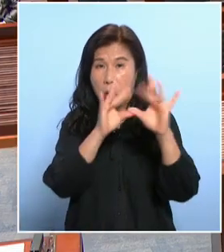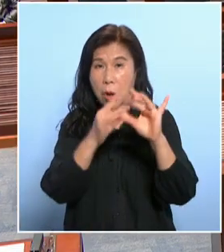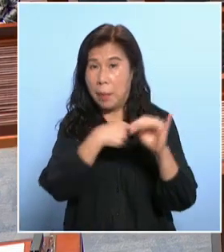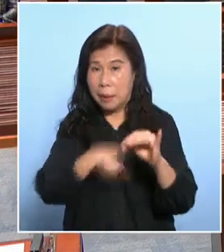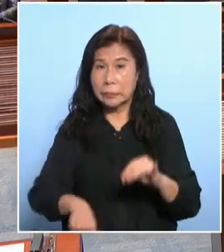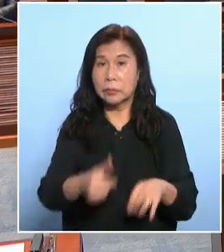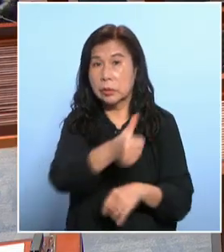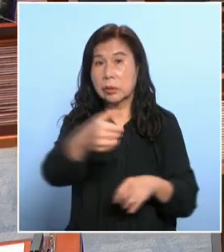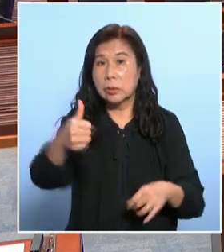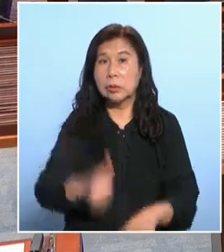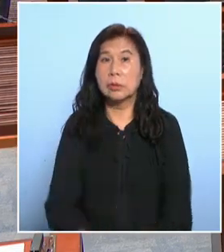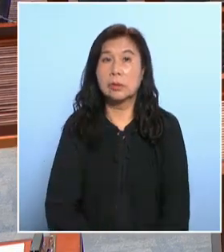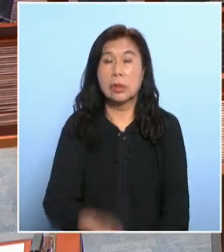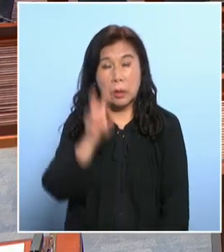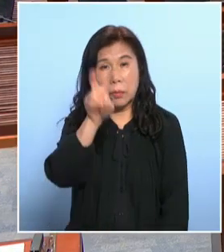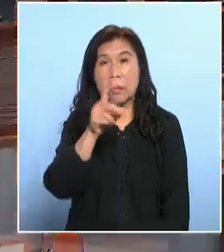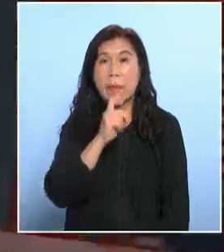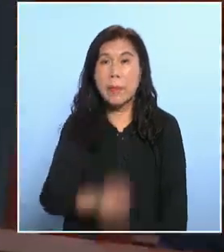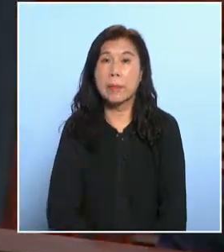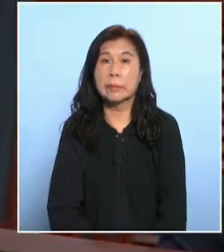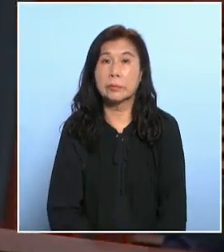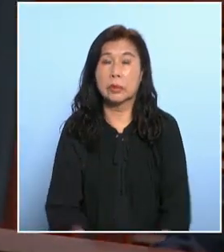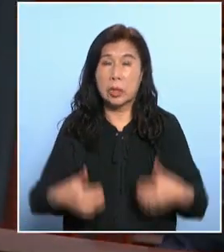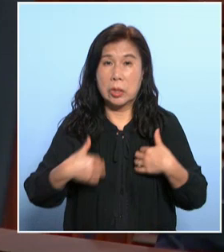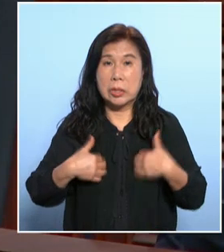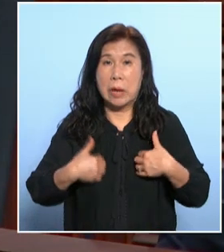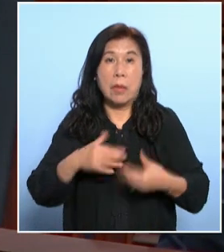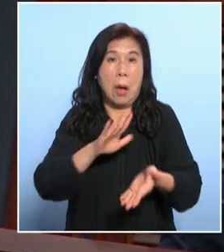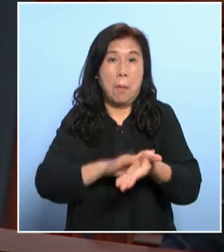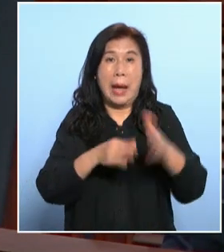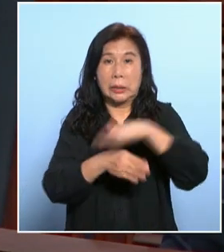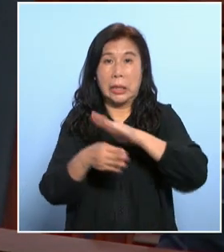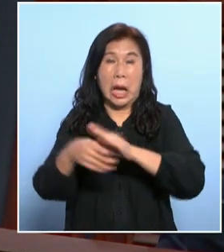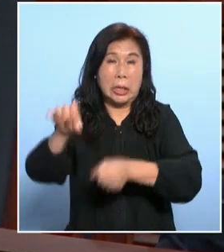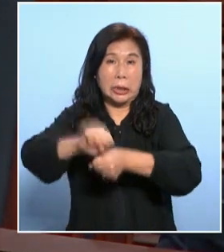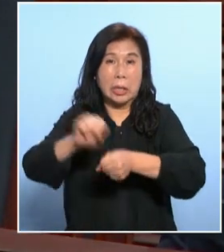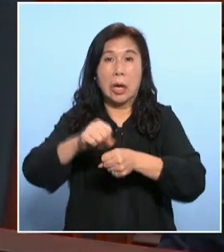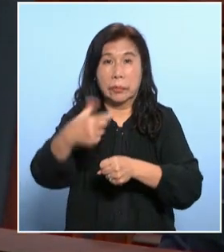for discussion mentioned by members today. Reverend Kuhn, please. Thank you.